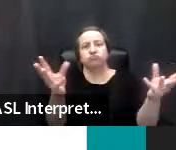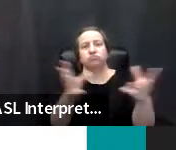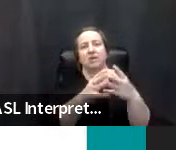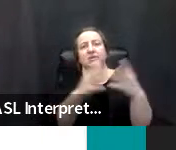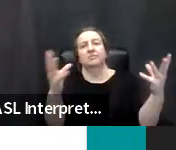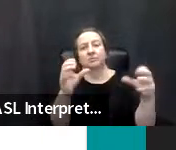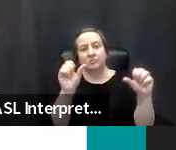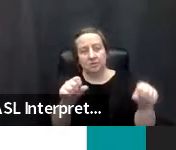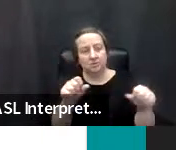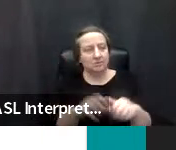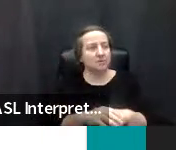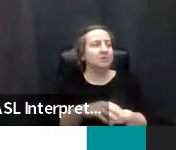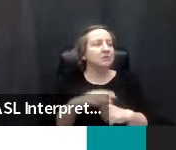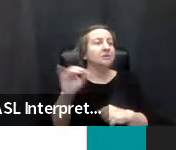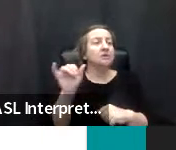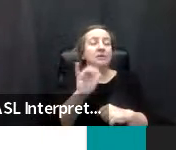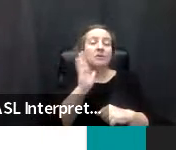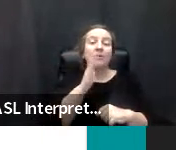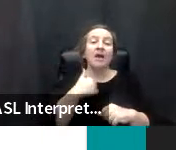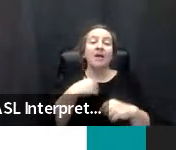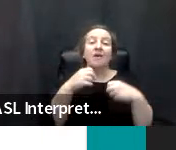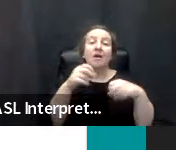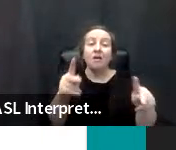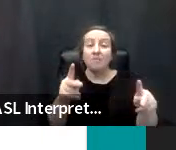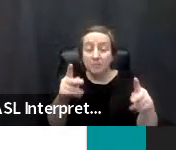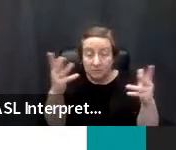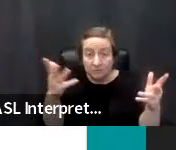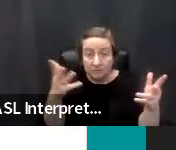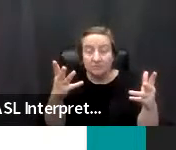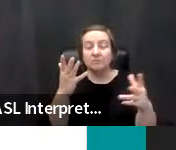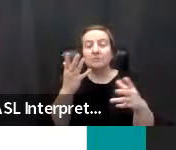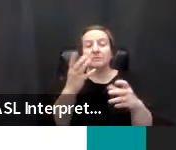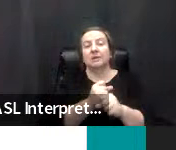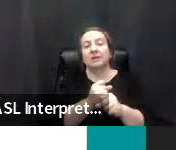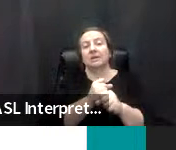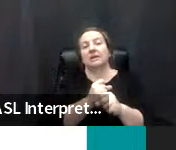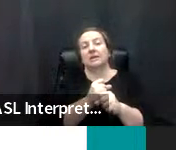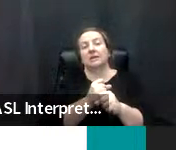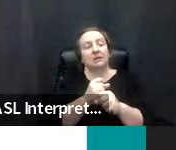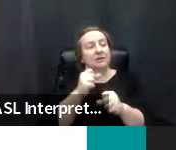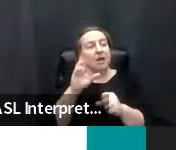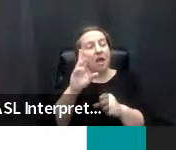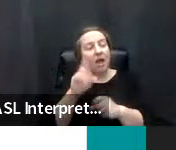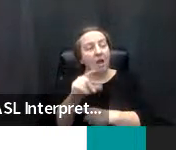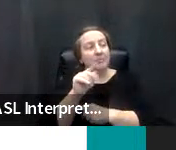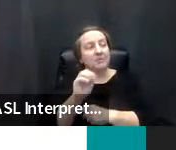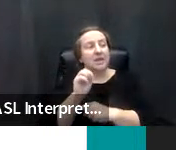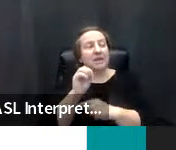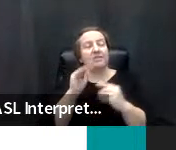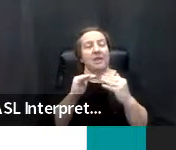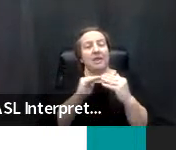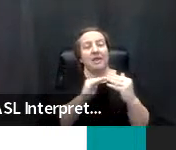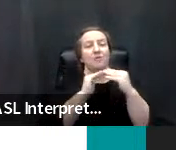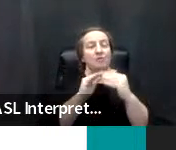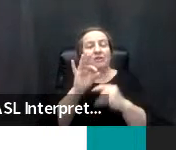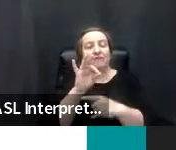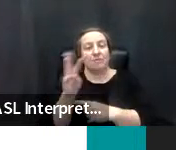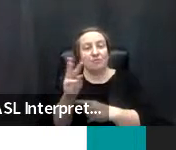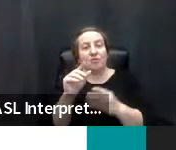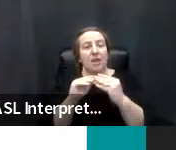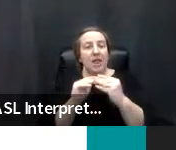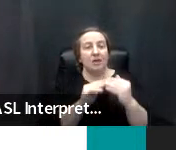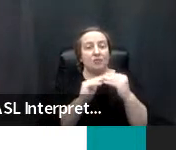possible. We'll also have an opportunity to receive an update on the equity framework. The equity advisory